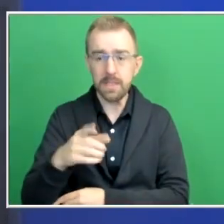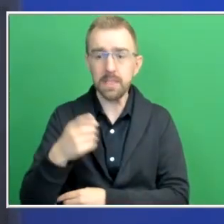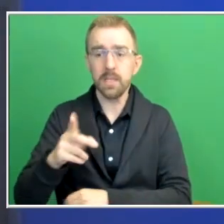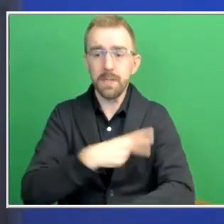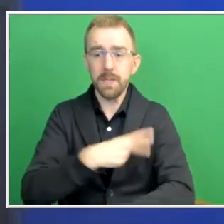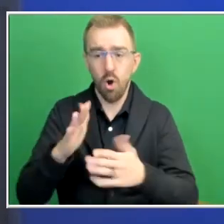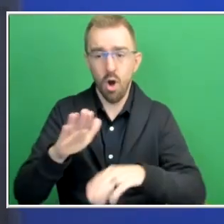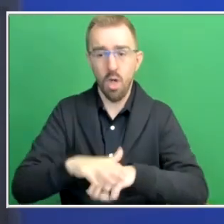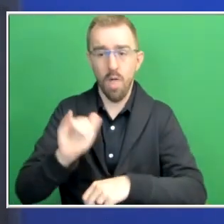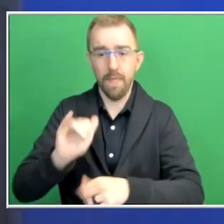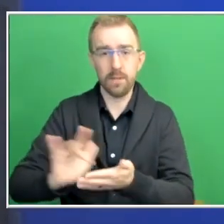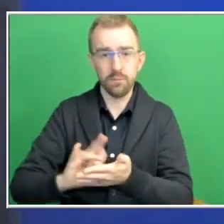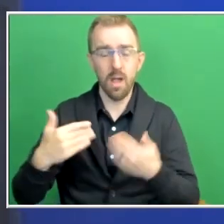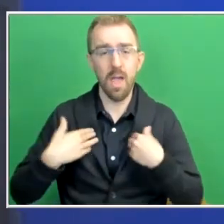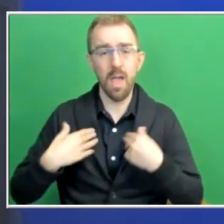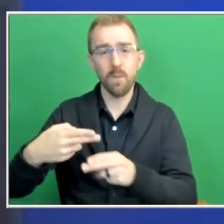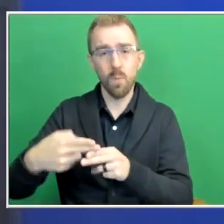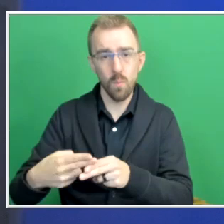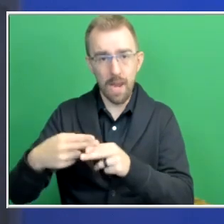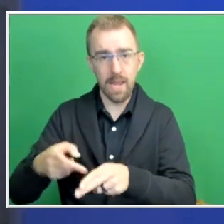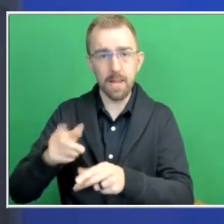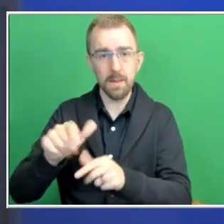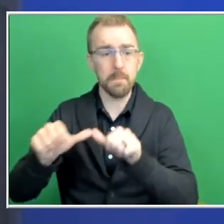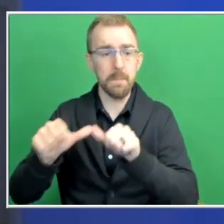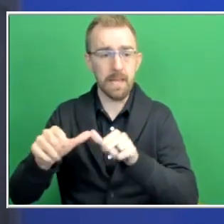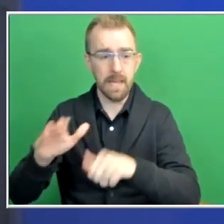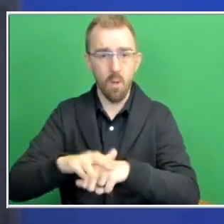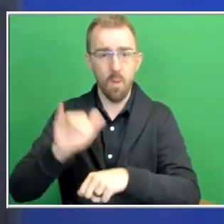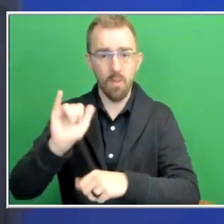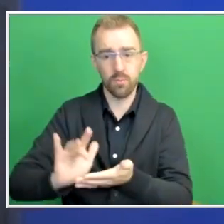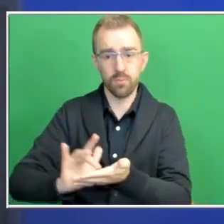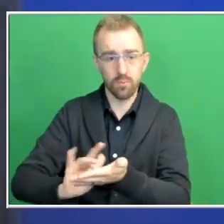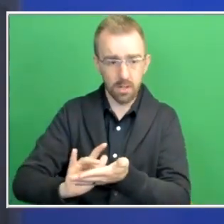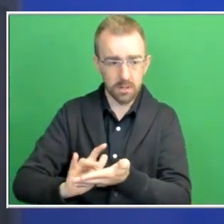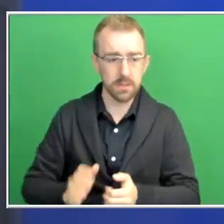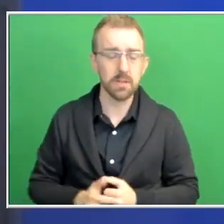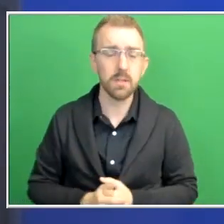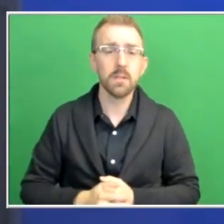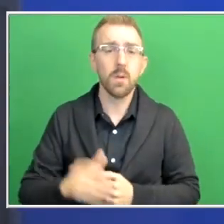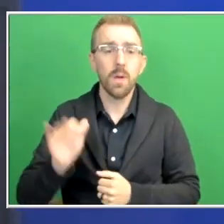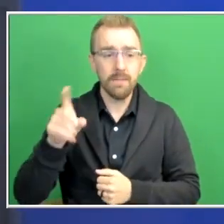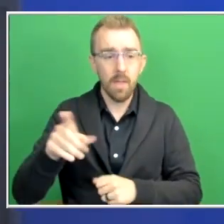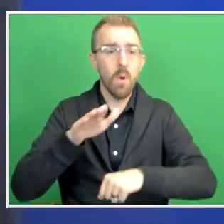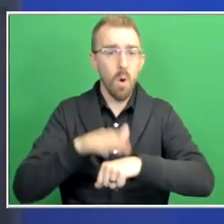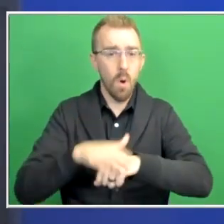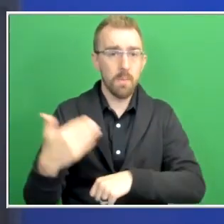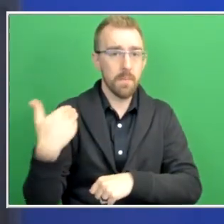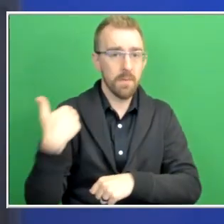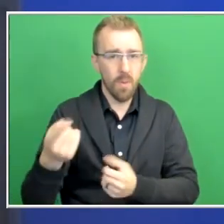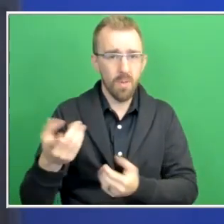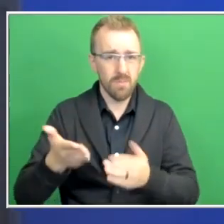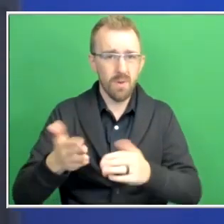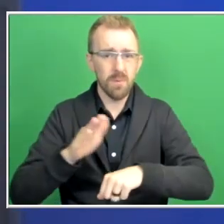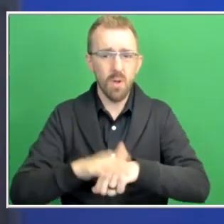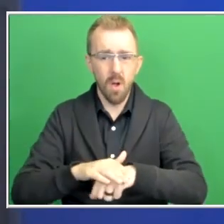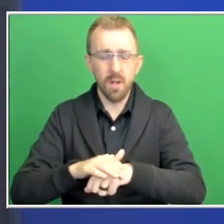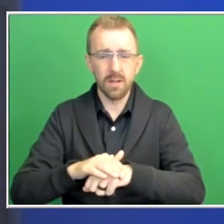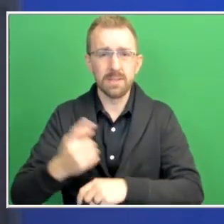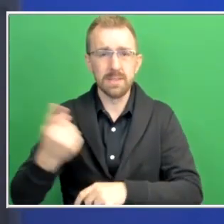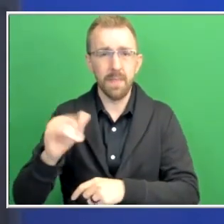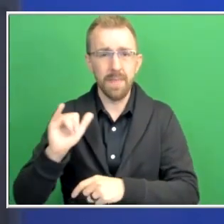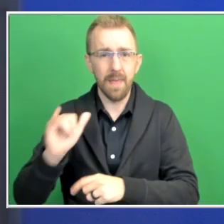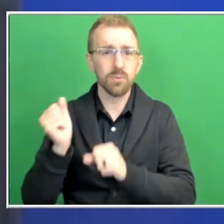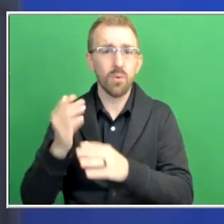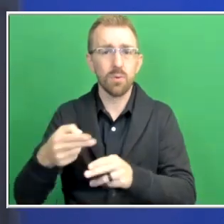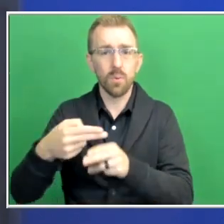have their weight maintained on those drugs. So. If they were on them, they were probably on a dose that was causing weight